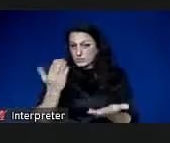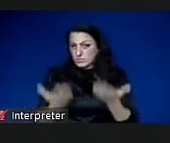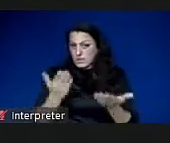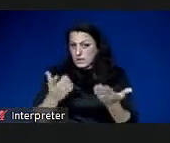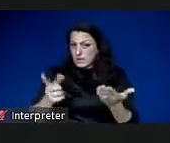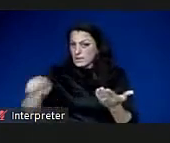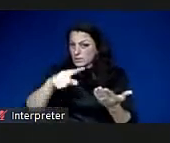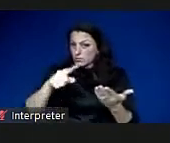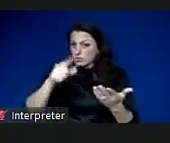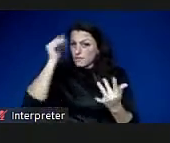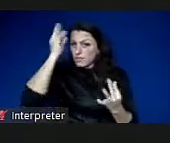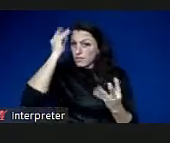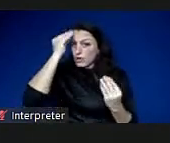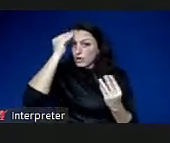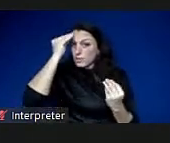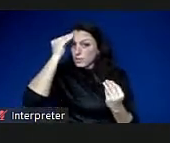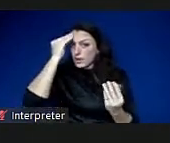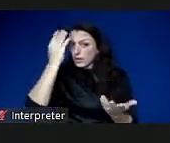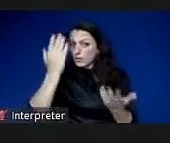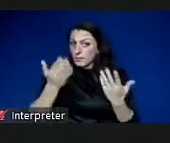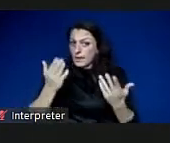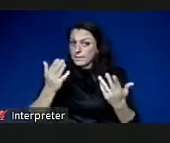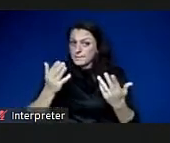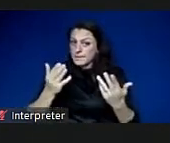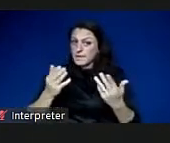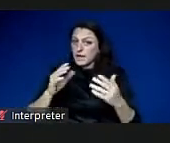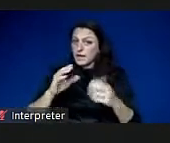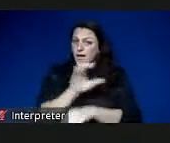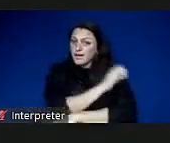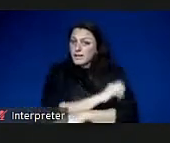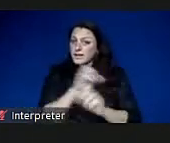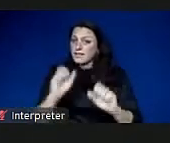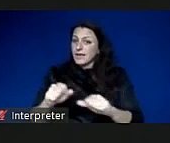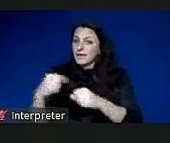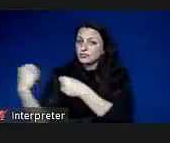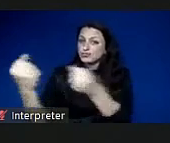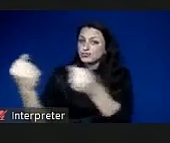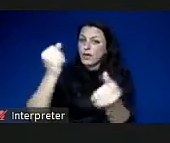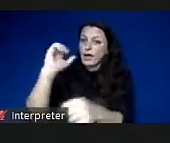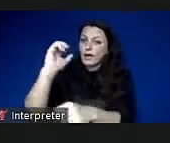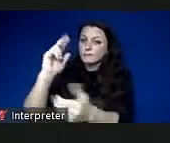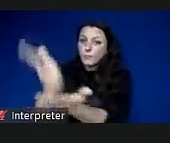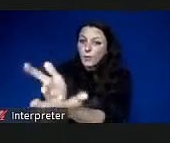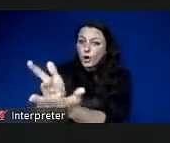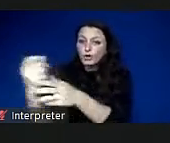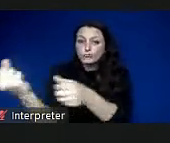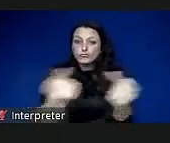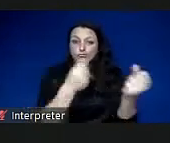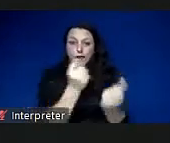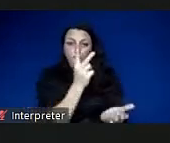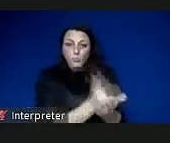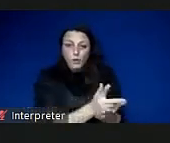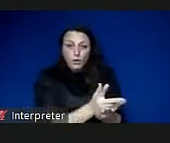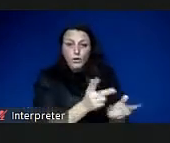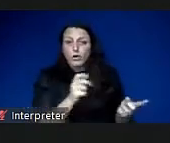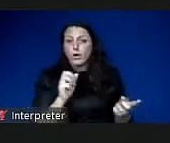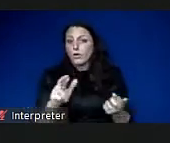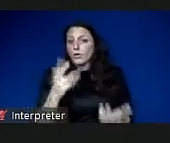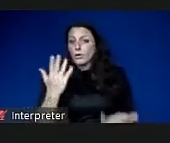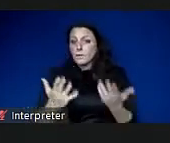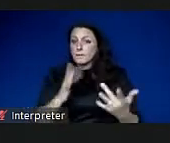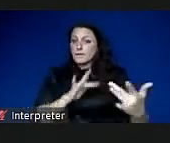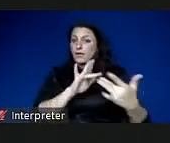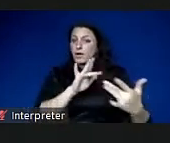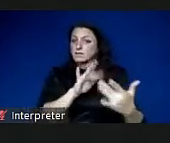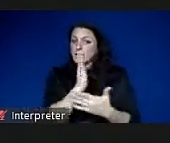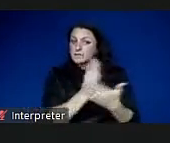thought has gone into perhaps mobile clinics, reaching populations or segments of the population that are harder to reach. Thank